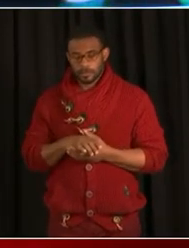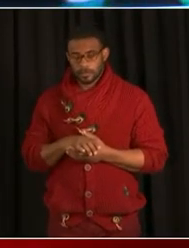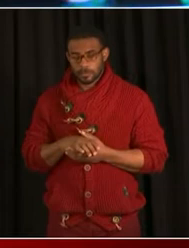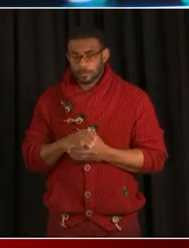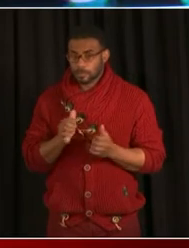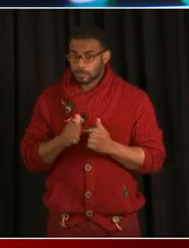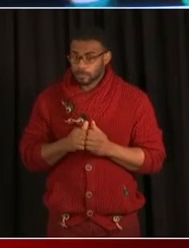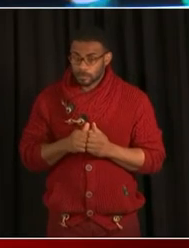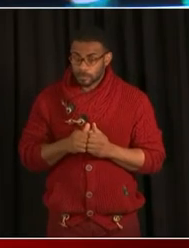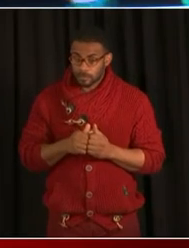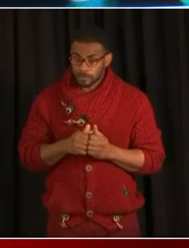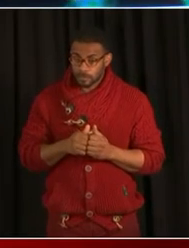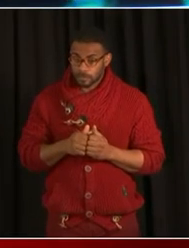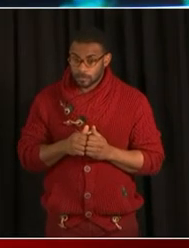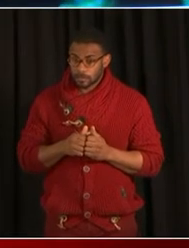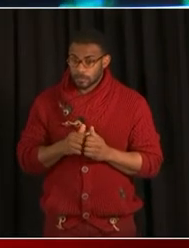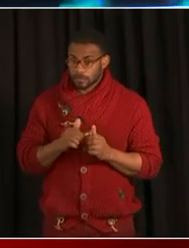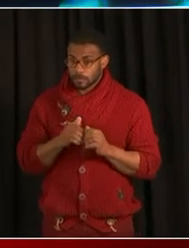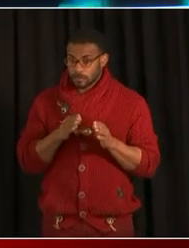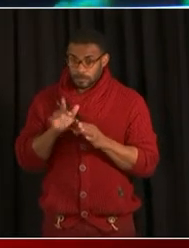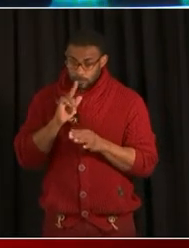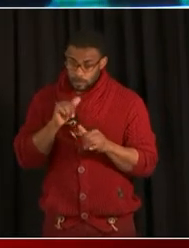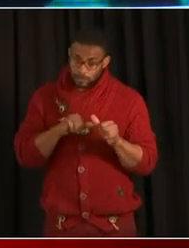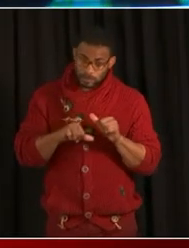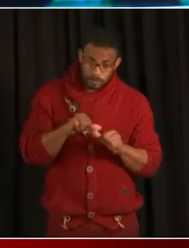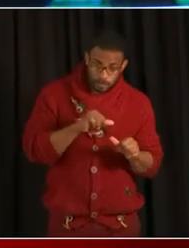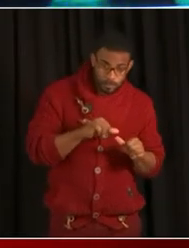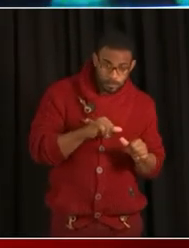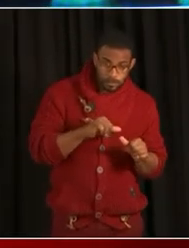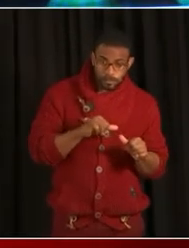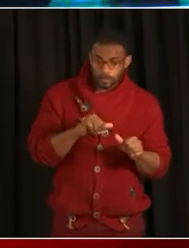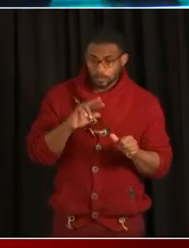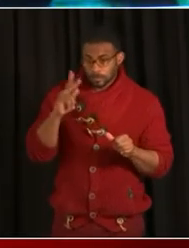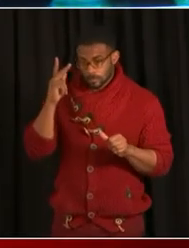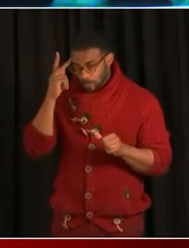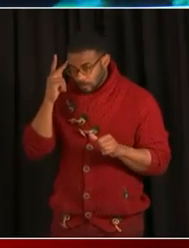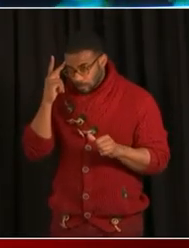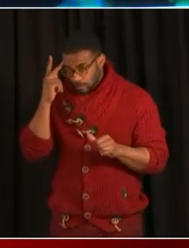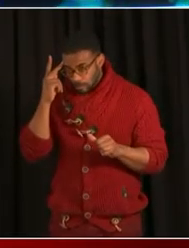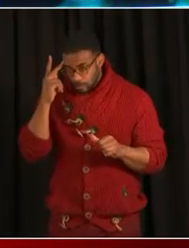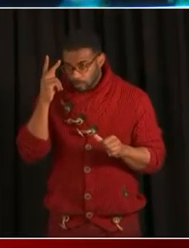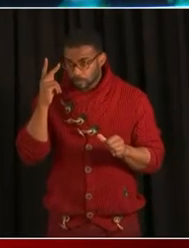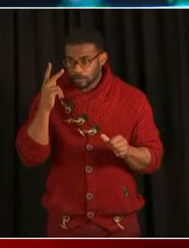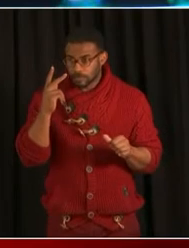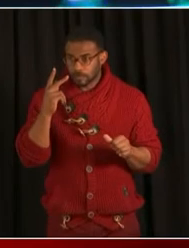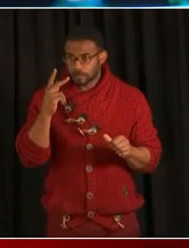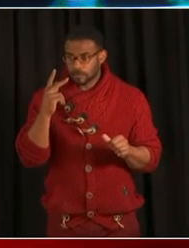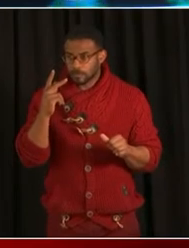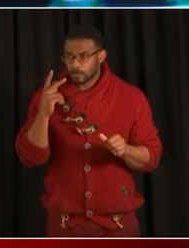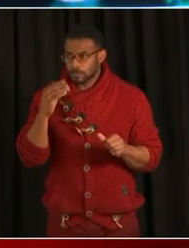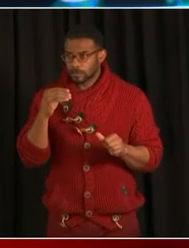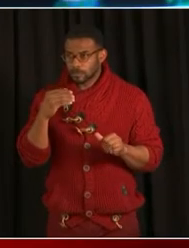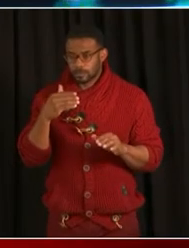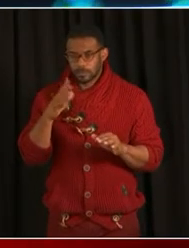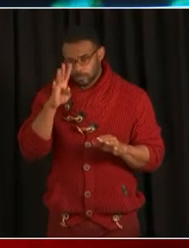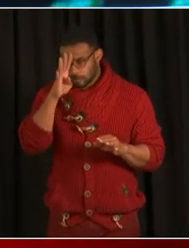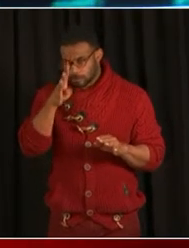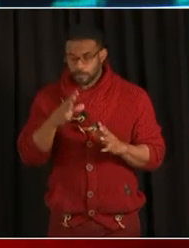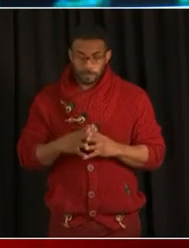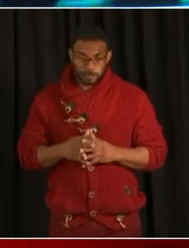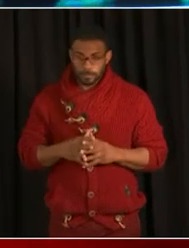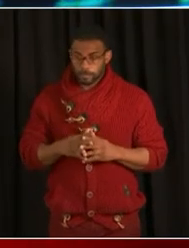forthrightly, with in ways that are social, political, and